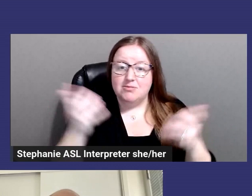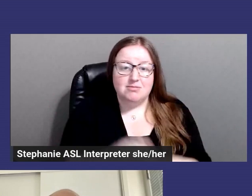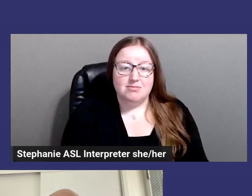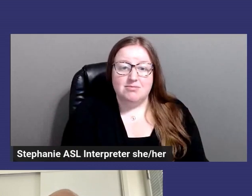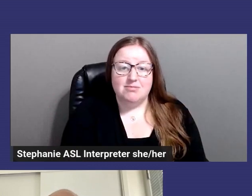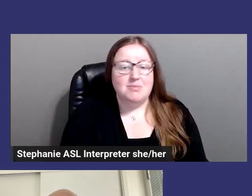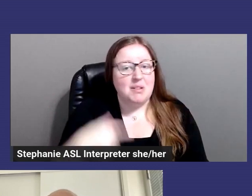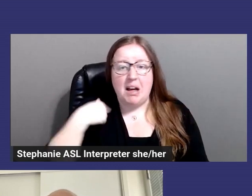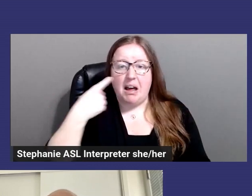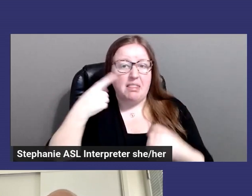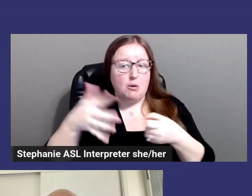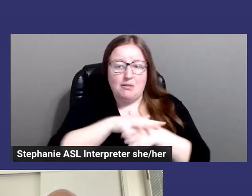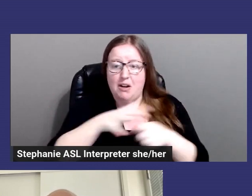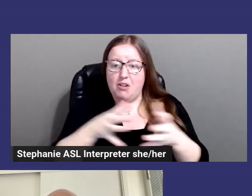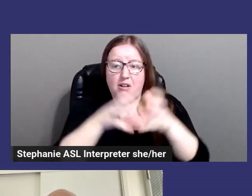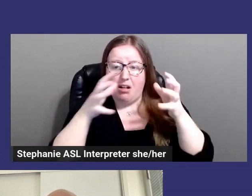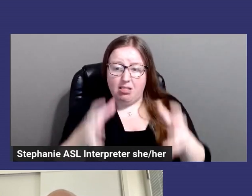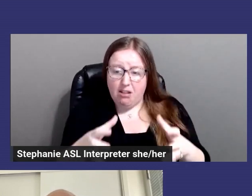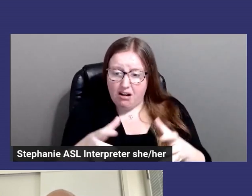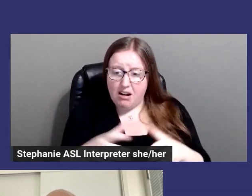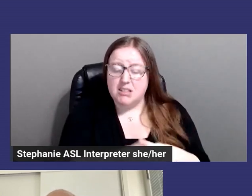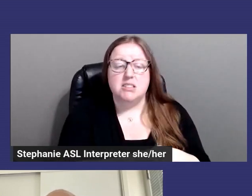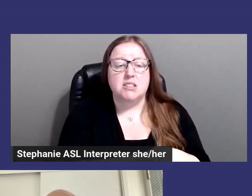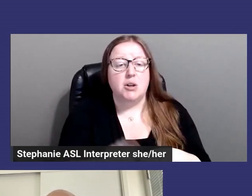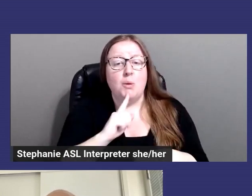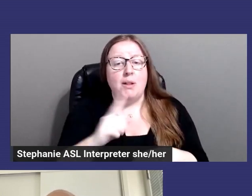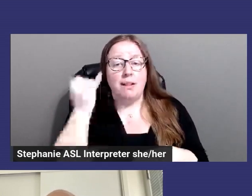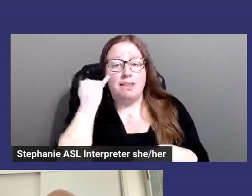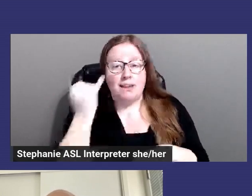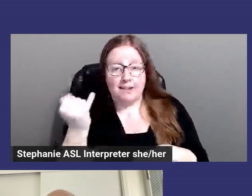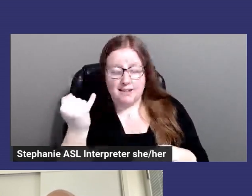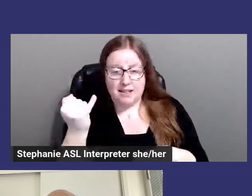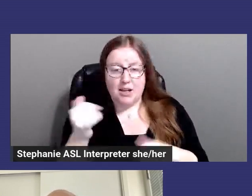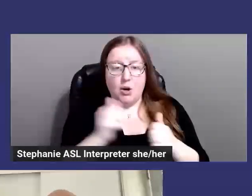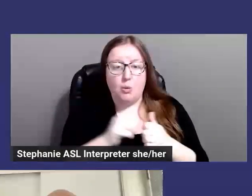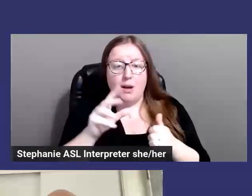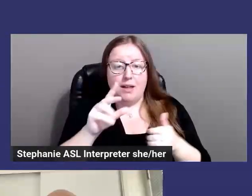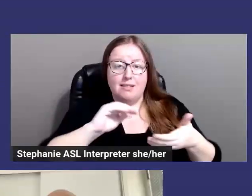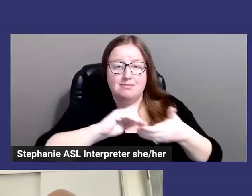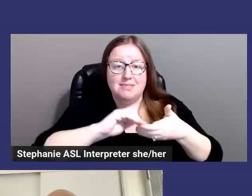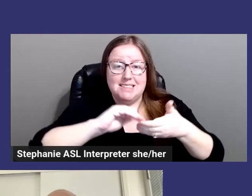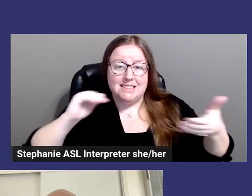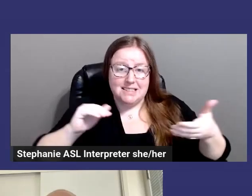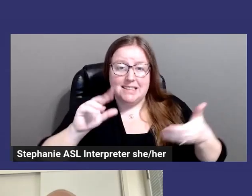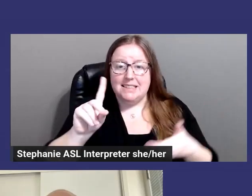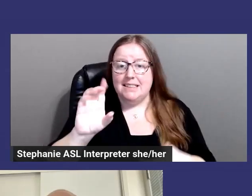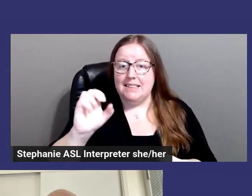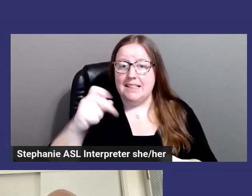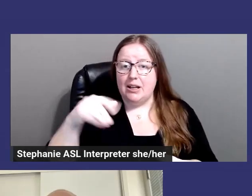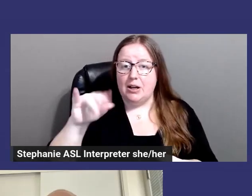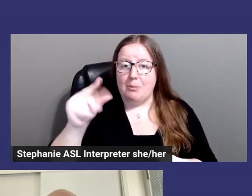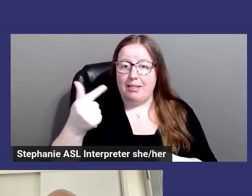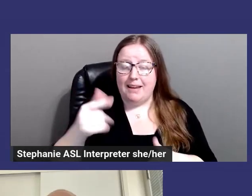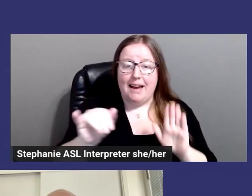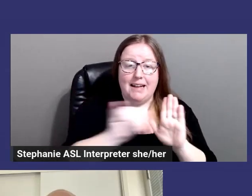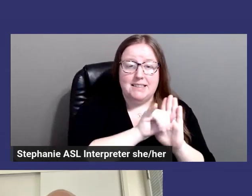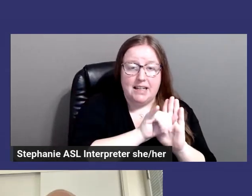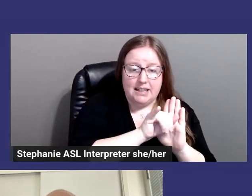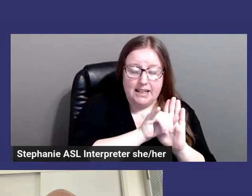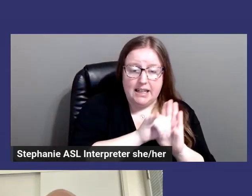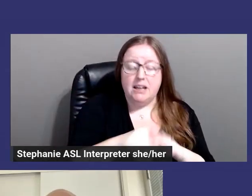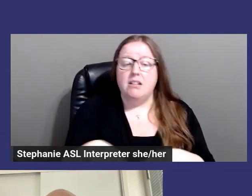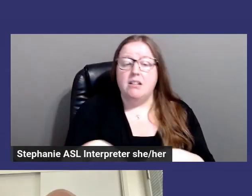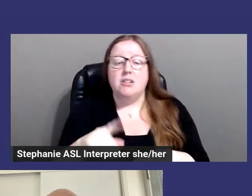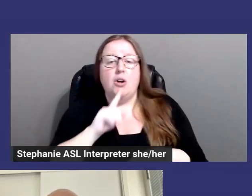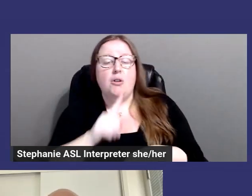I think we've covered a lot of that. So I think the idea of decoupling the application identity away from layer 3, layer 4,